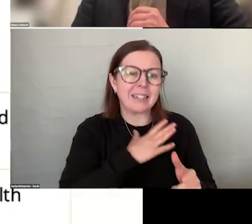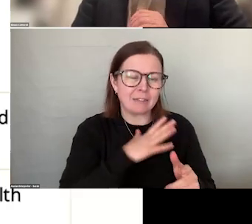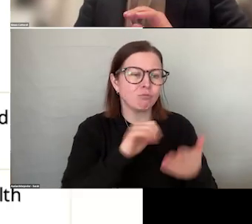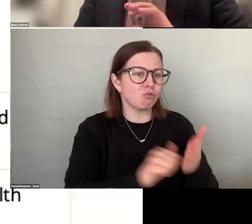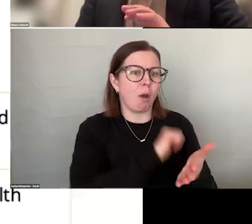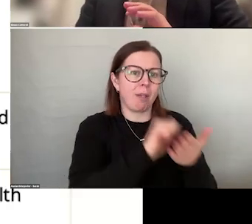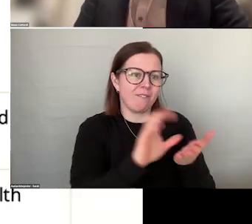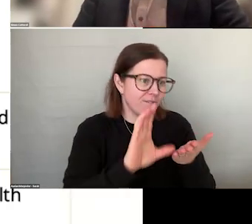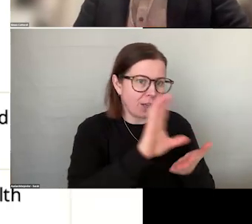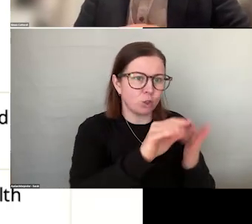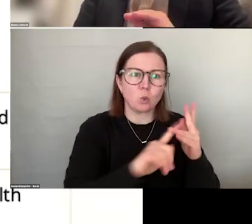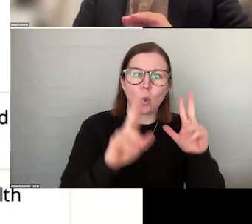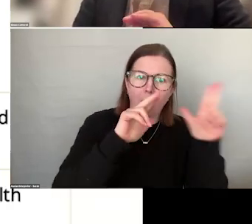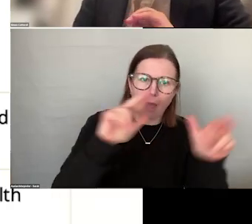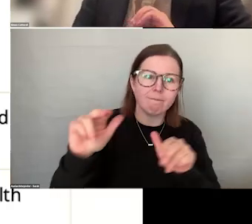look after people.